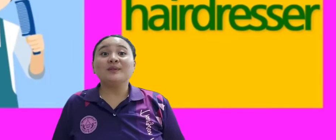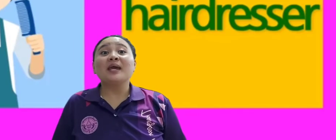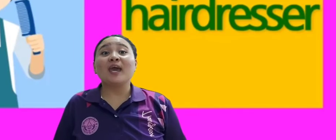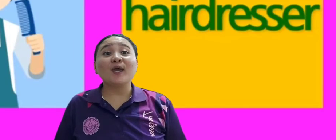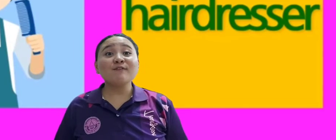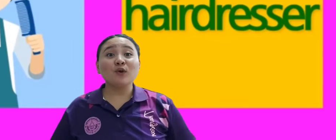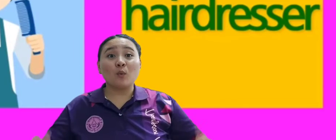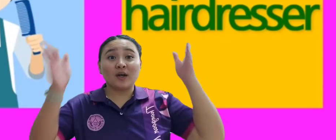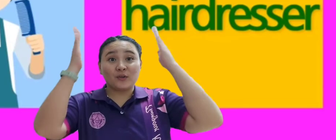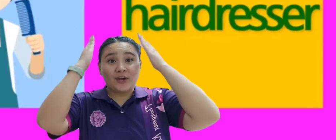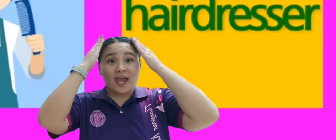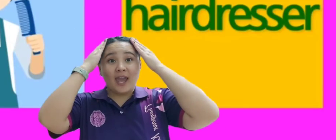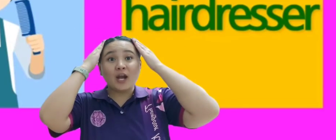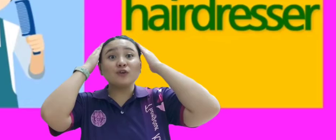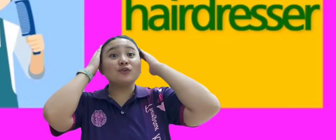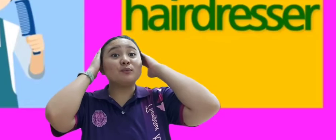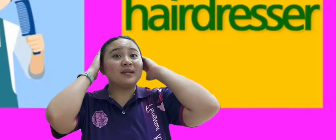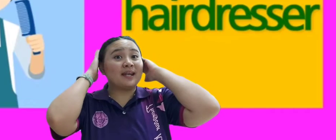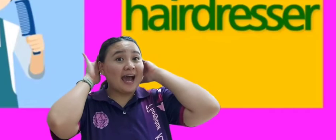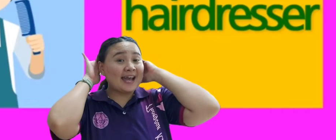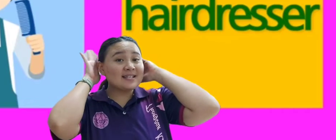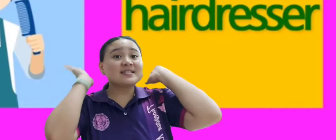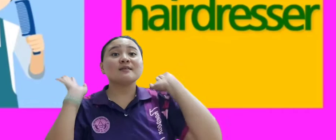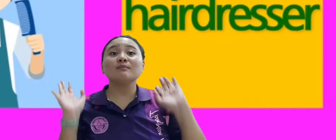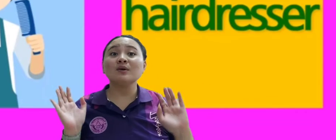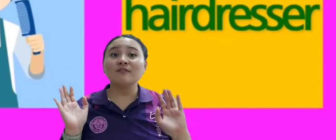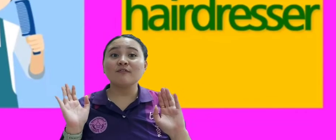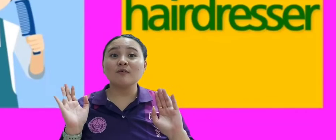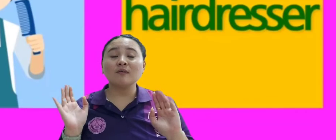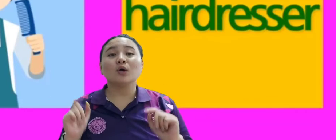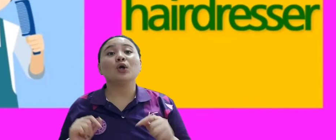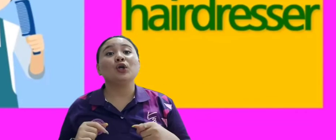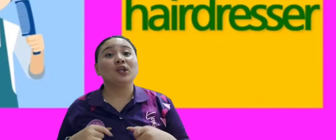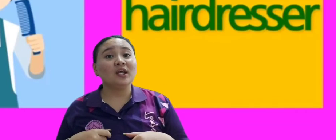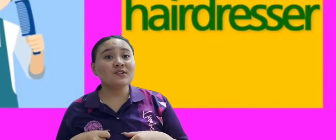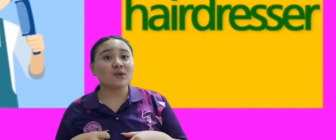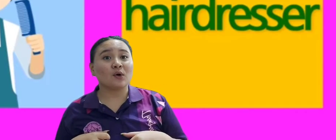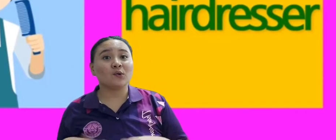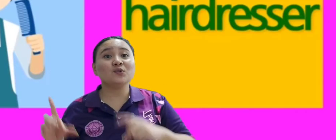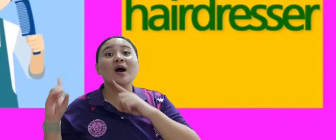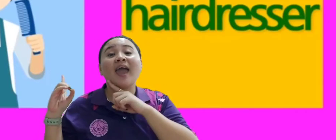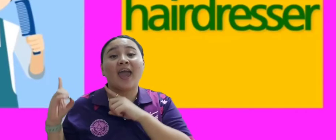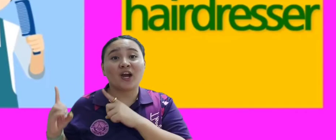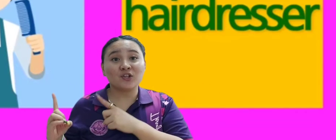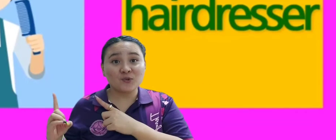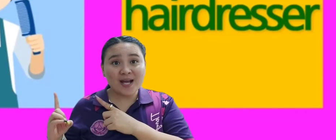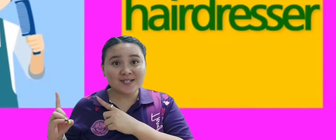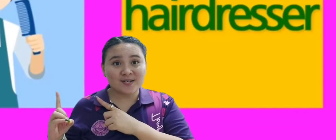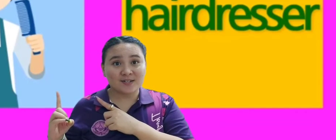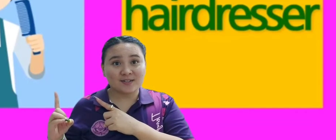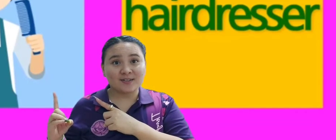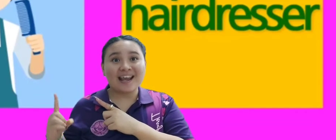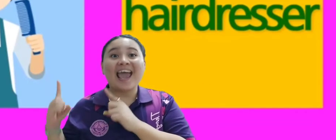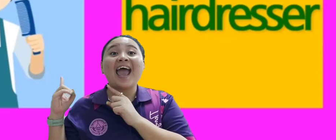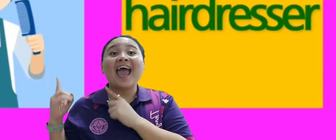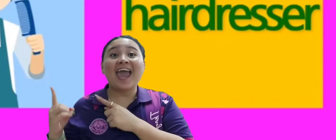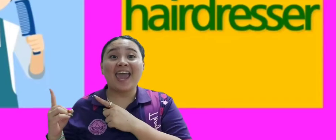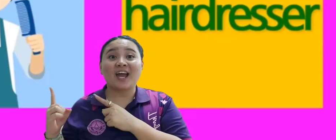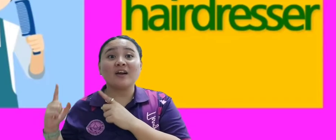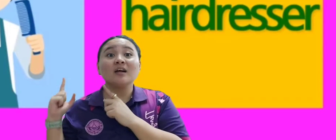Now, if you want your hair to be nice and beautiful, you need to go to a hairdresser.